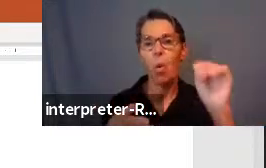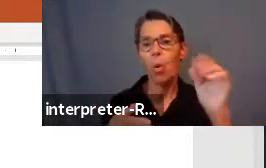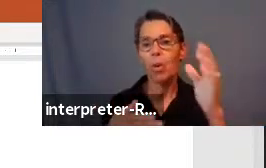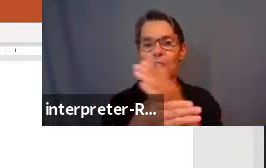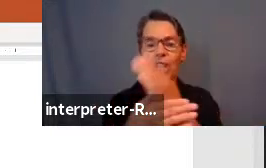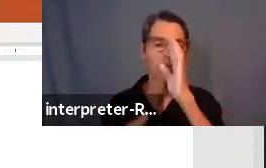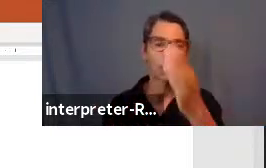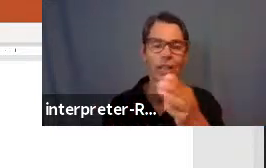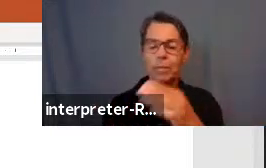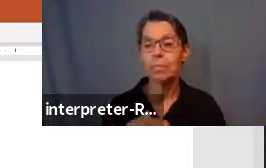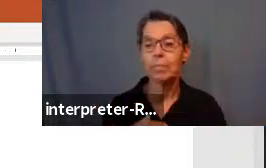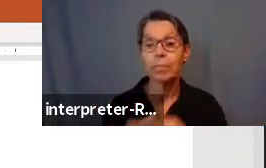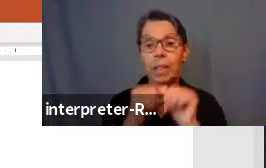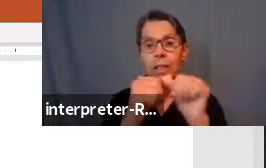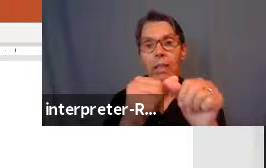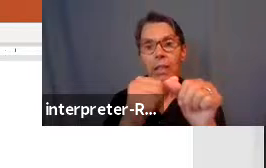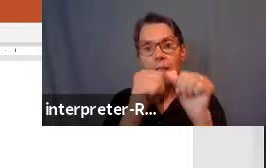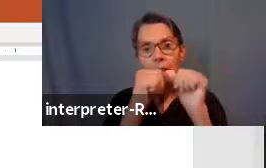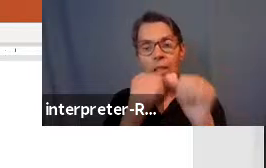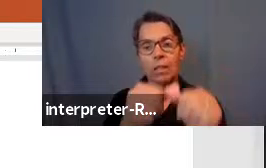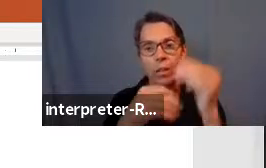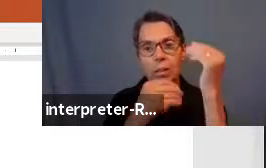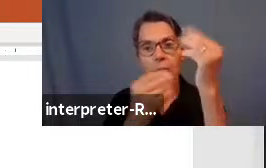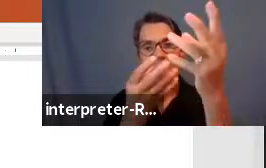just continually trying to provide